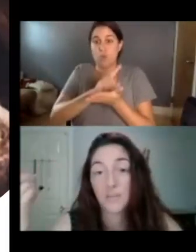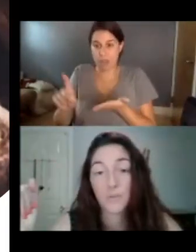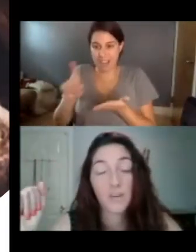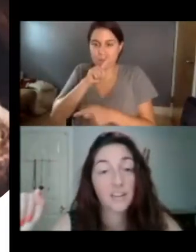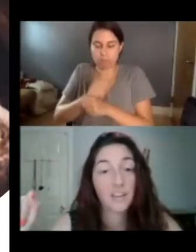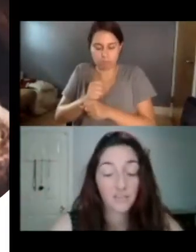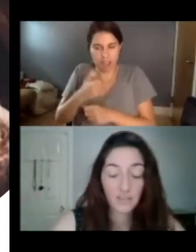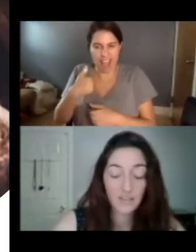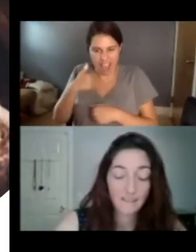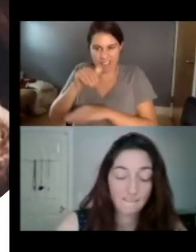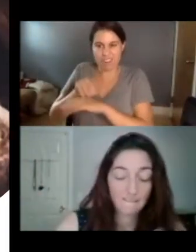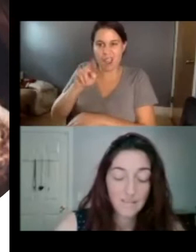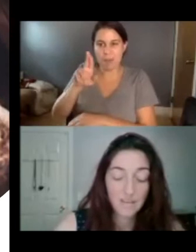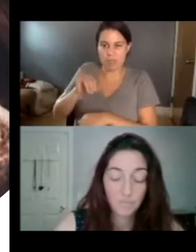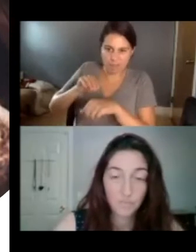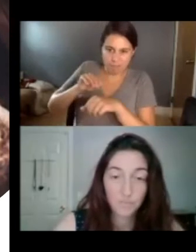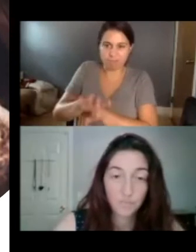that interfere with waking life.